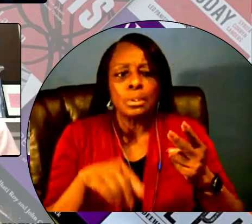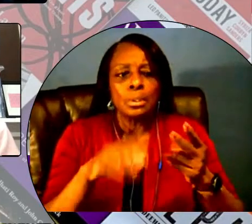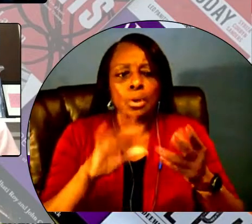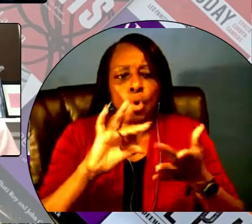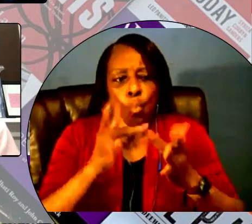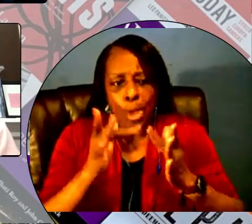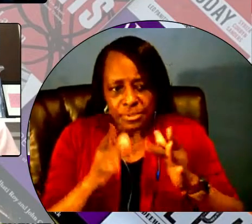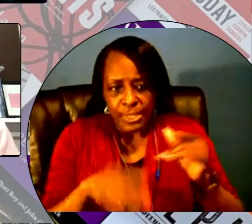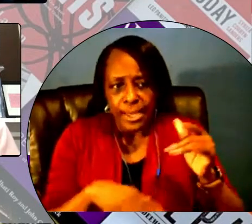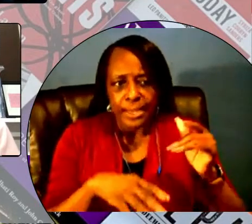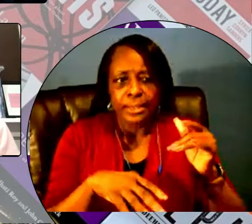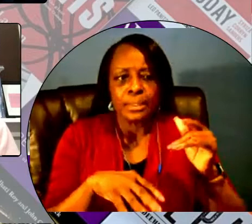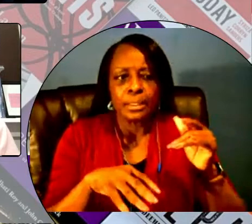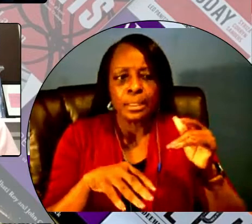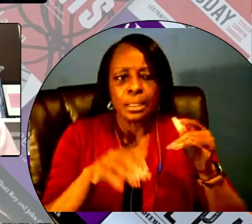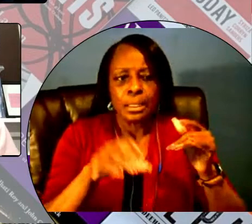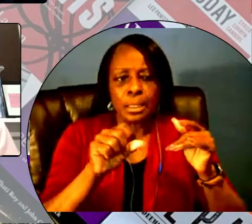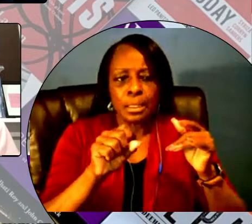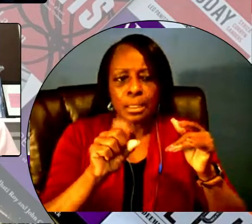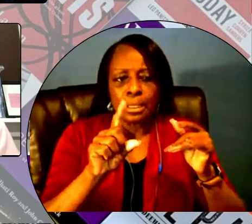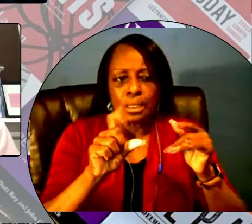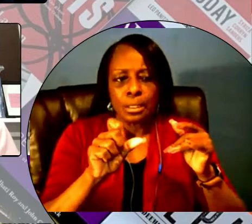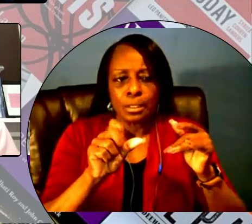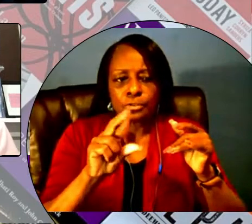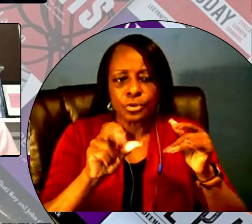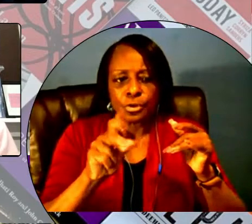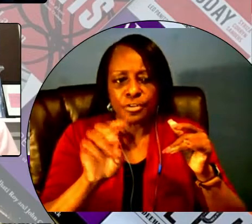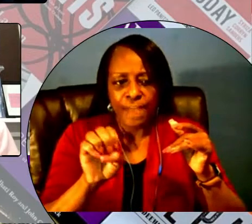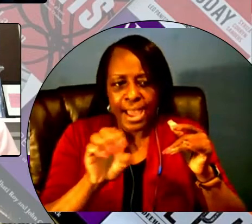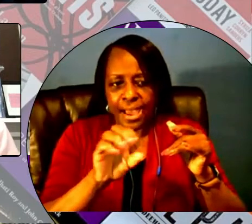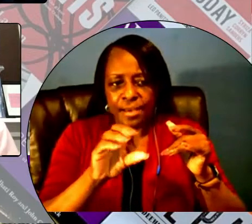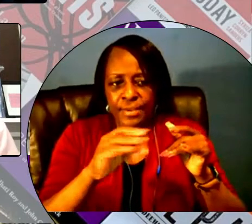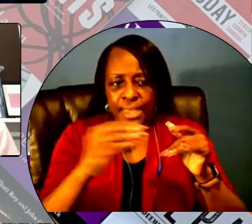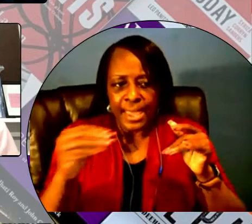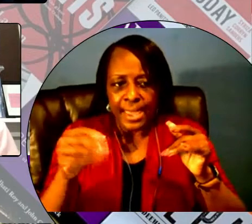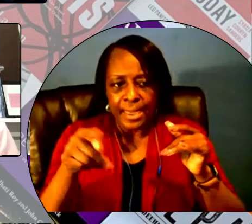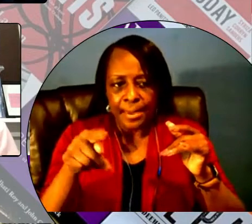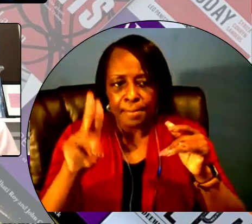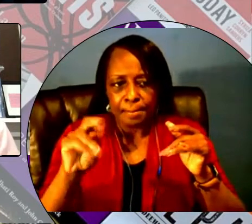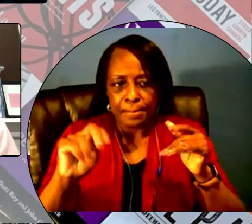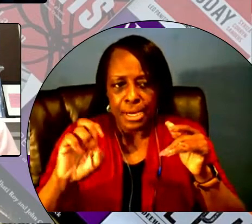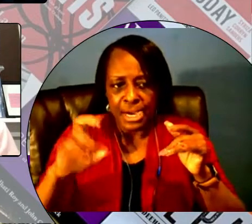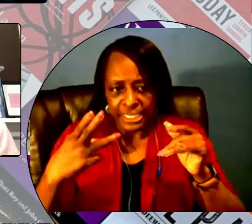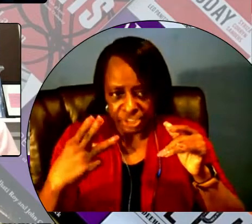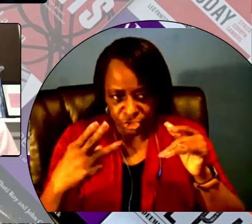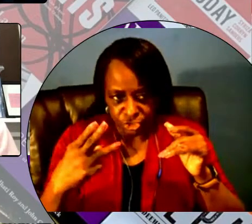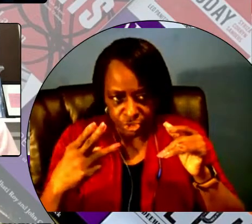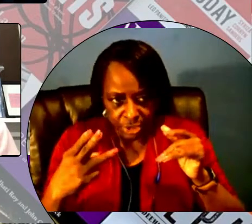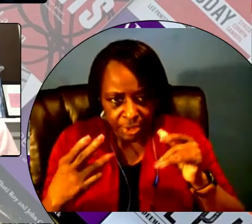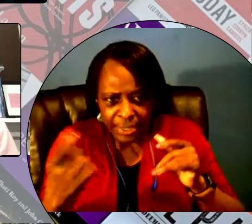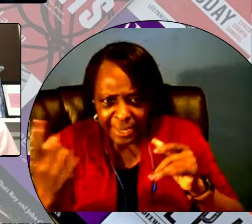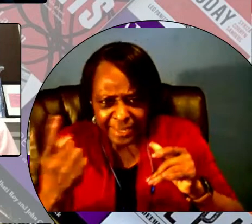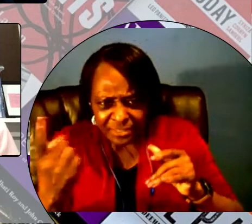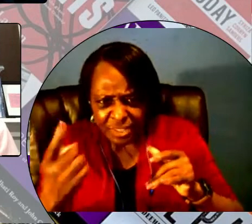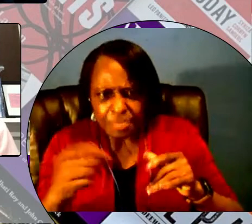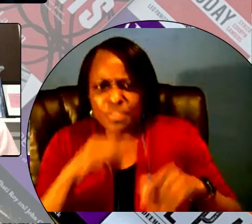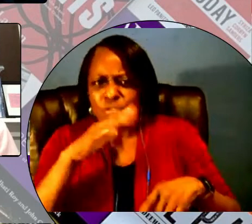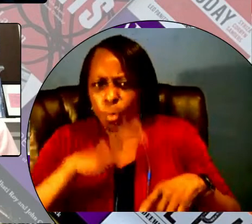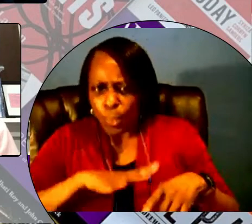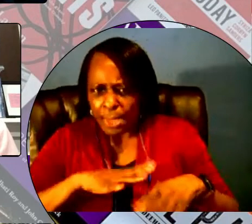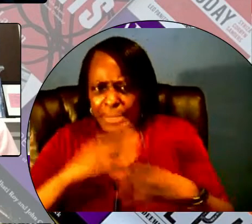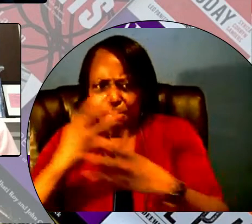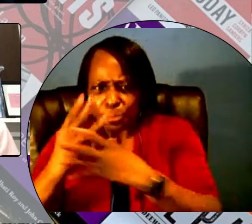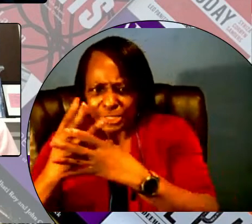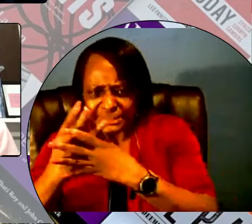website at Survived and Punished or California Coalition for Women Prisoners, and attend a meeting. It will help